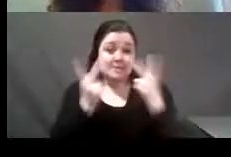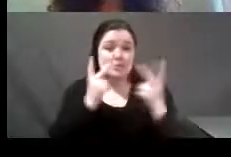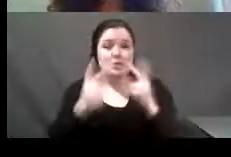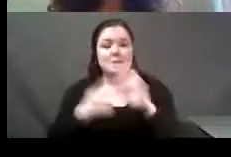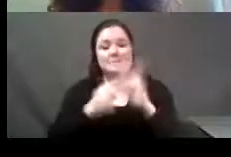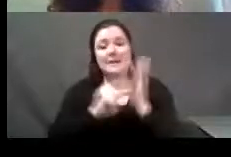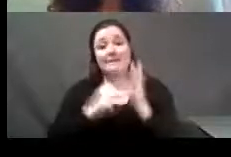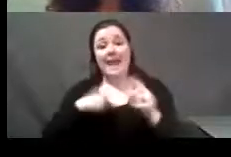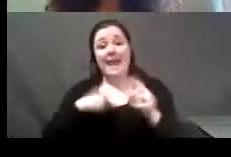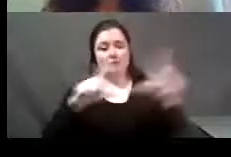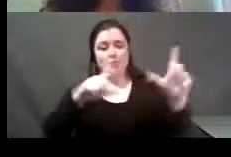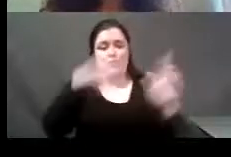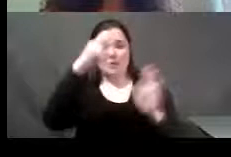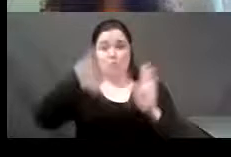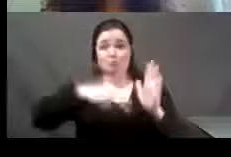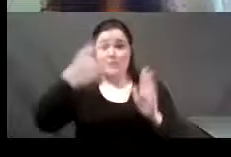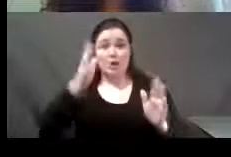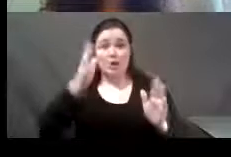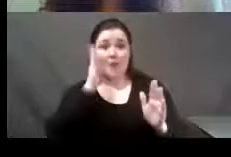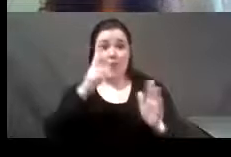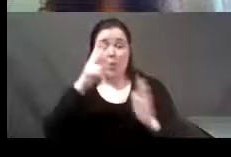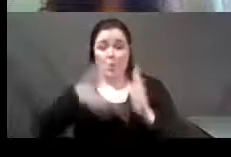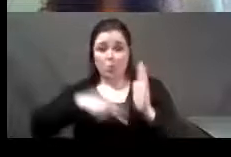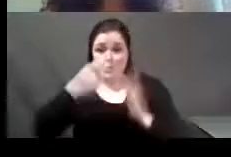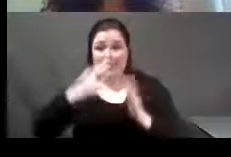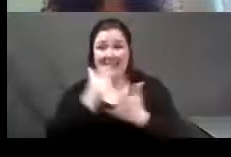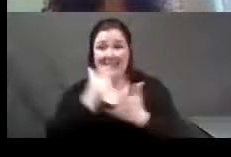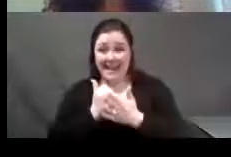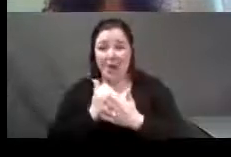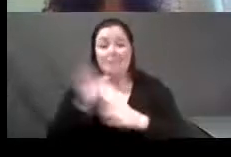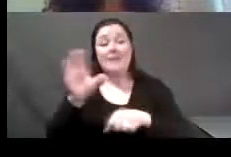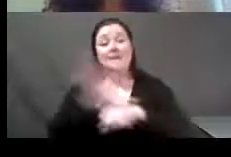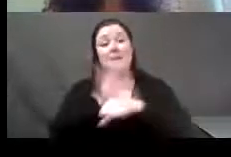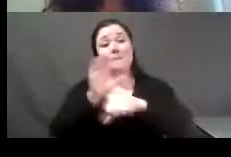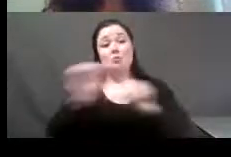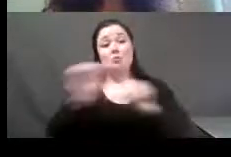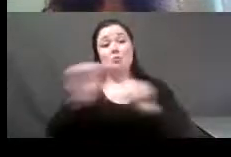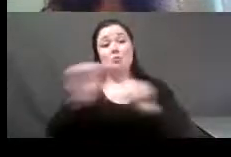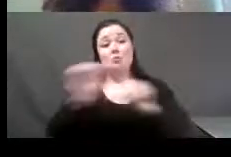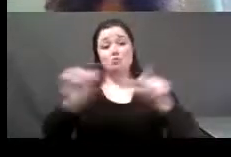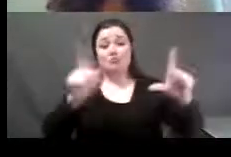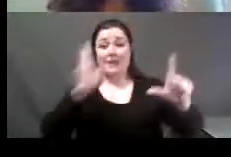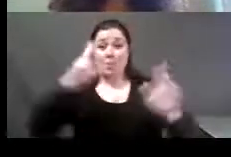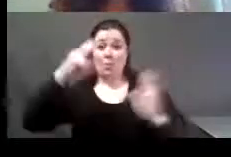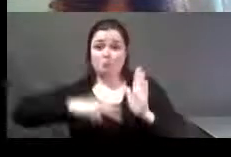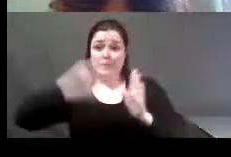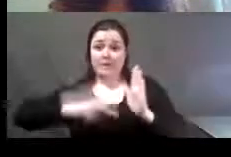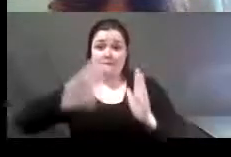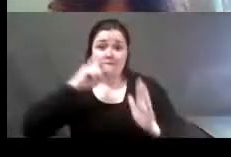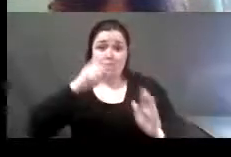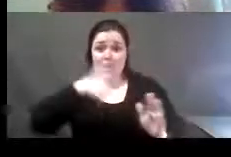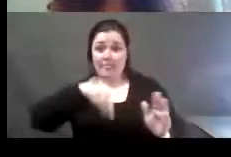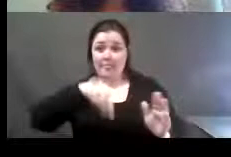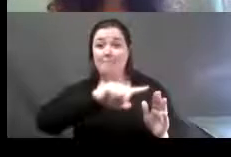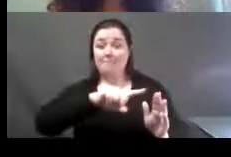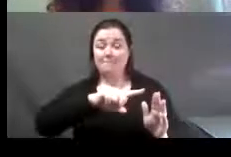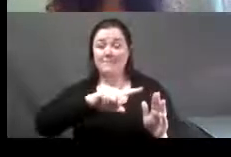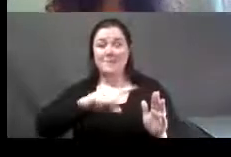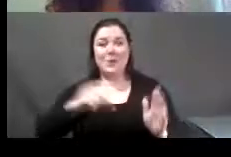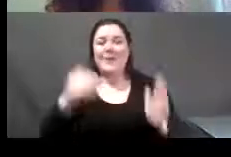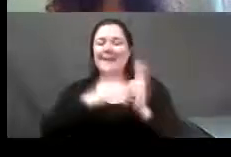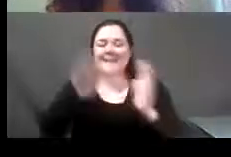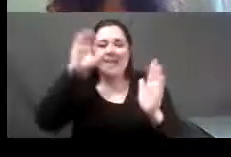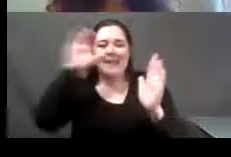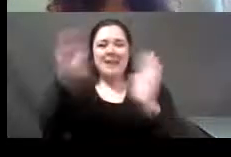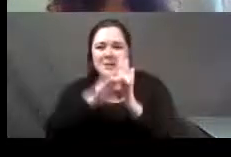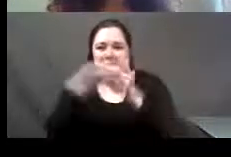actually help read documents and computer screens for them. So that kind of goes back to image descriptions. Any image